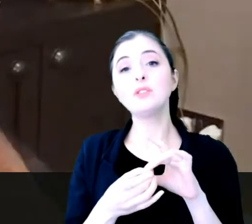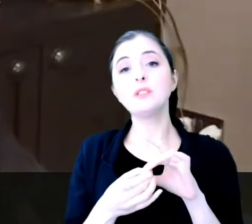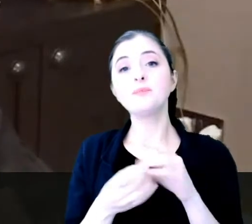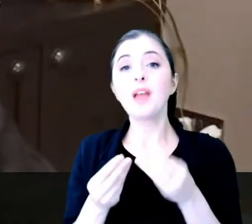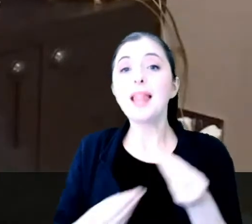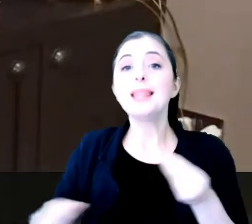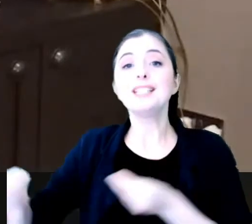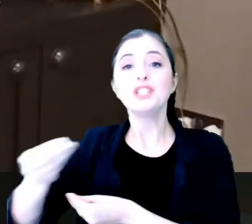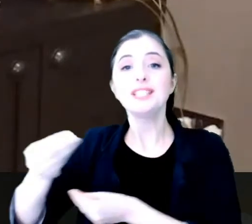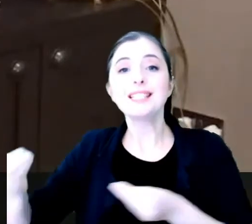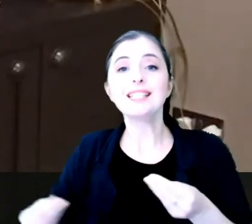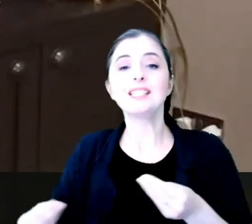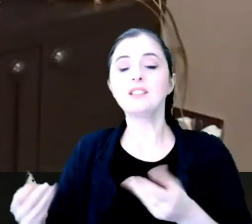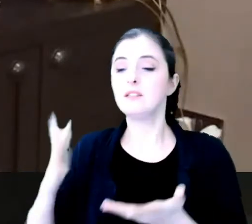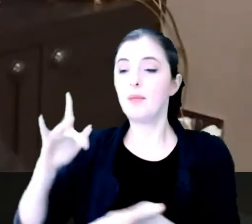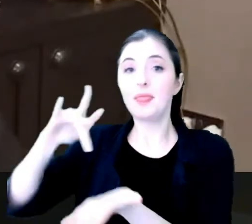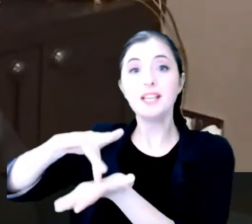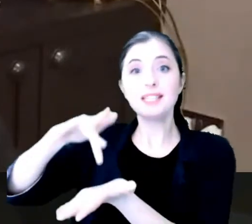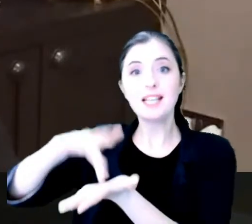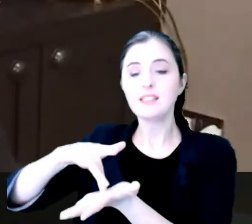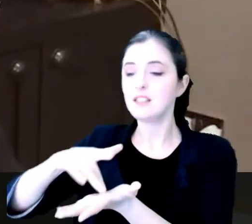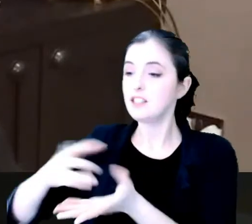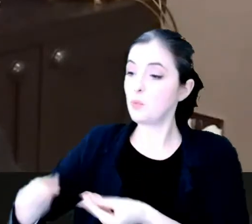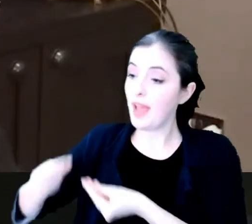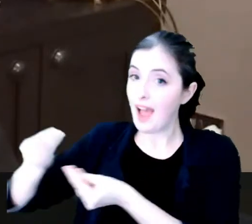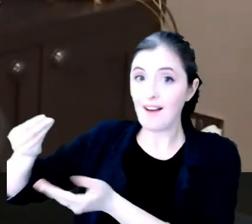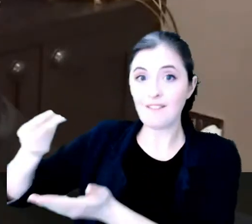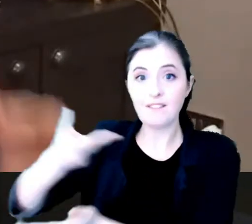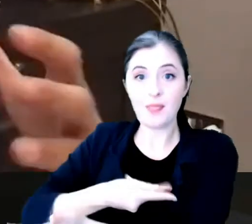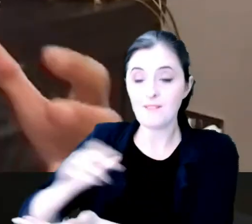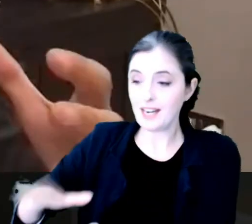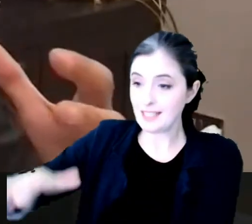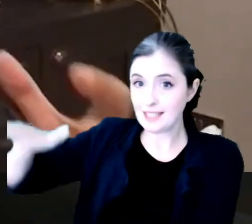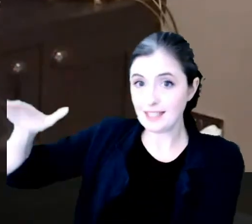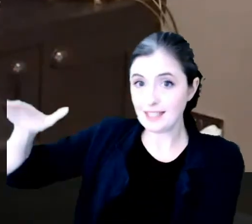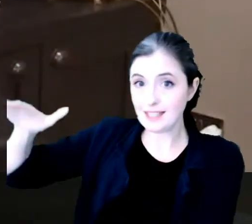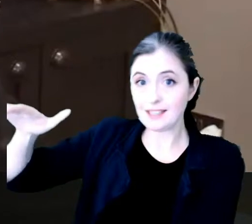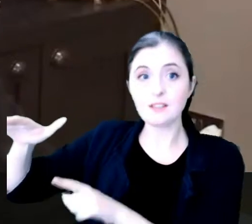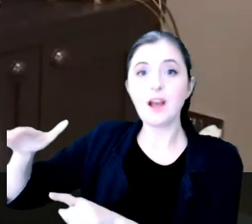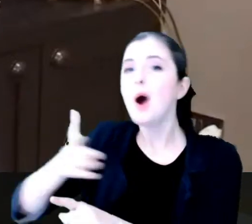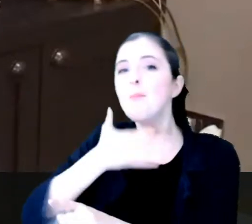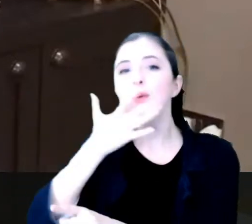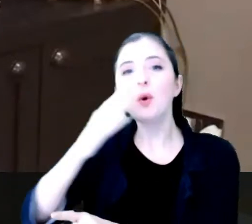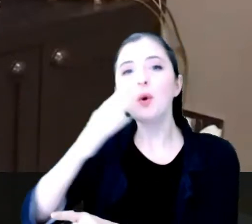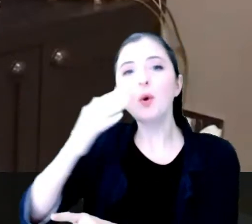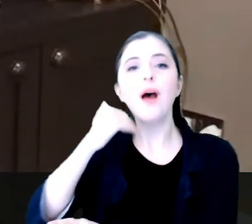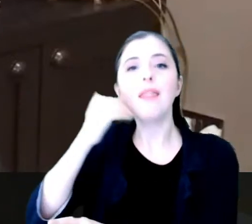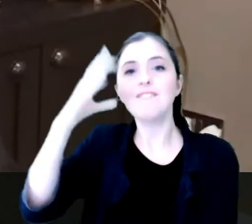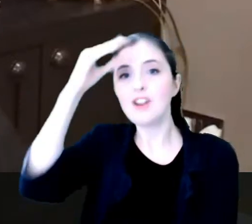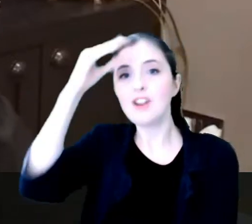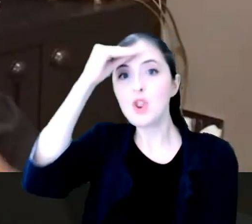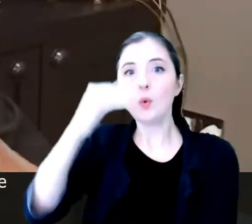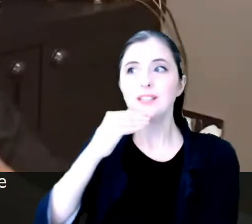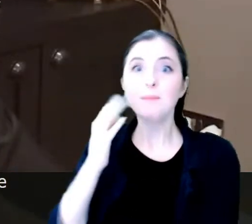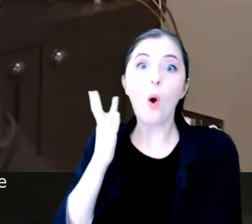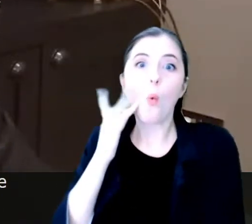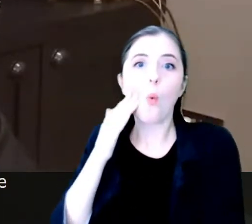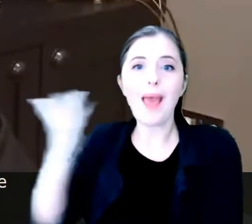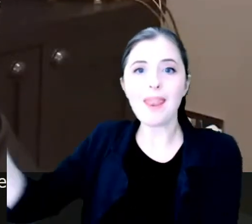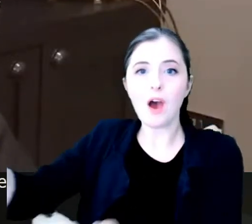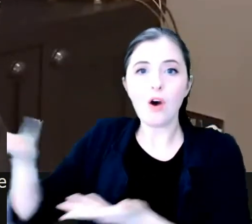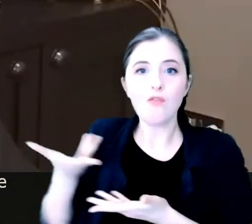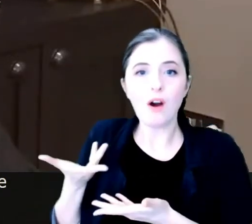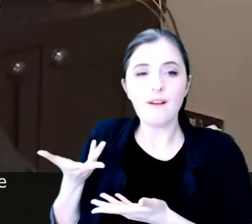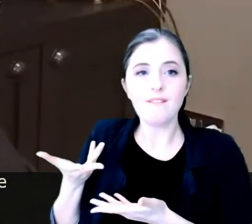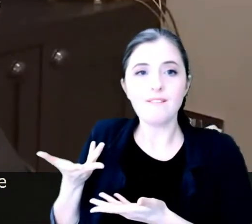the centres which are giving the vaccines don't get enough notice of when the vaccine is arriving, and therefore there's no time